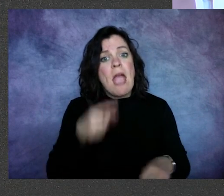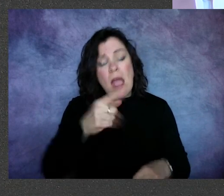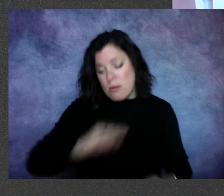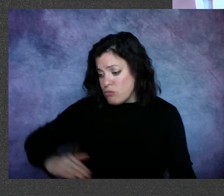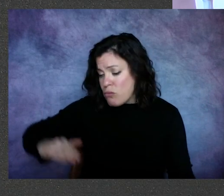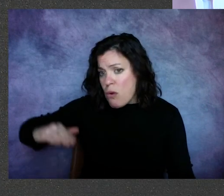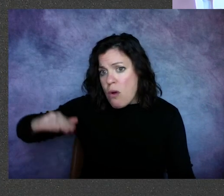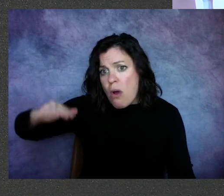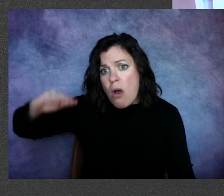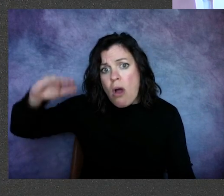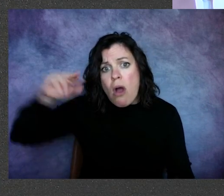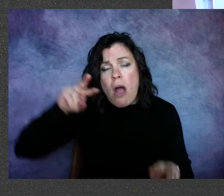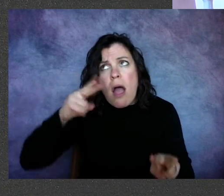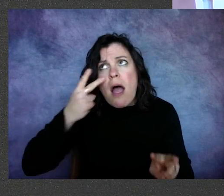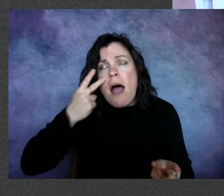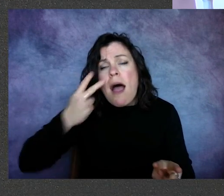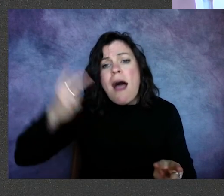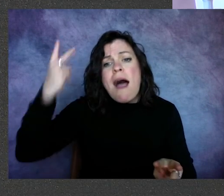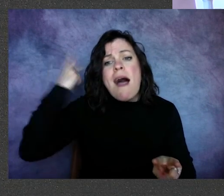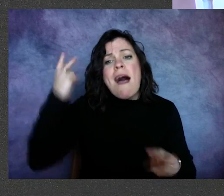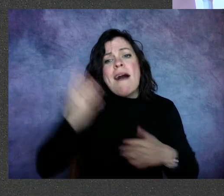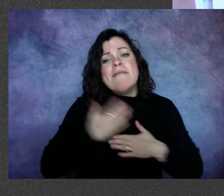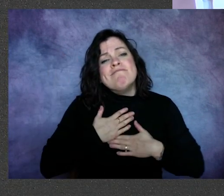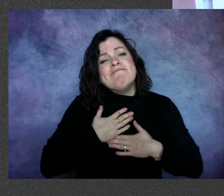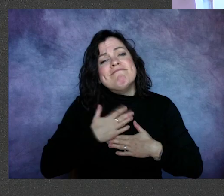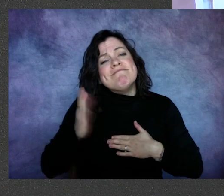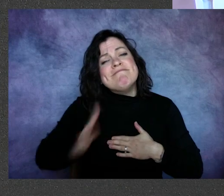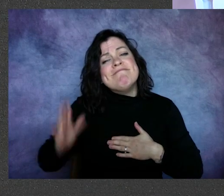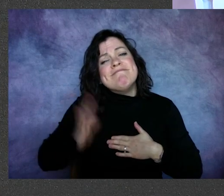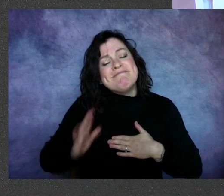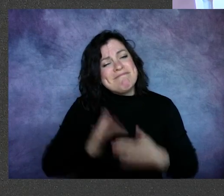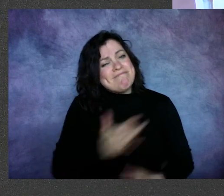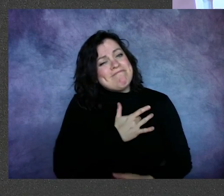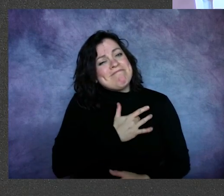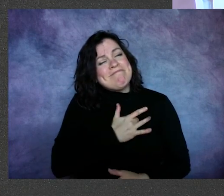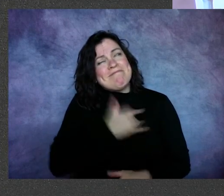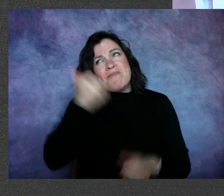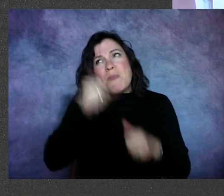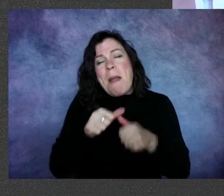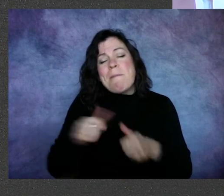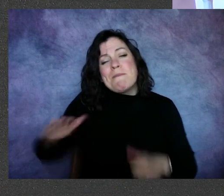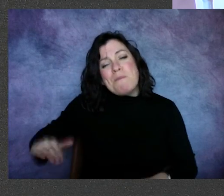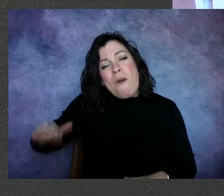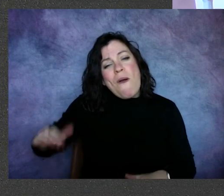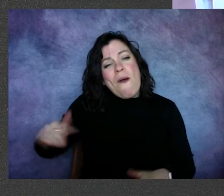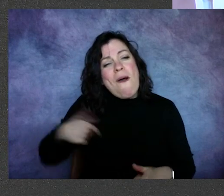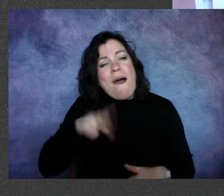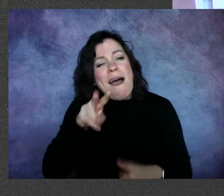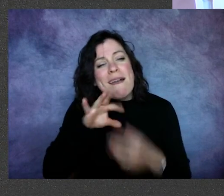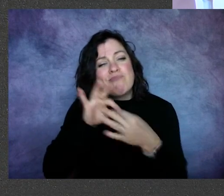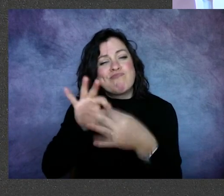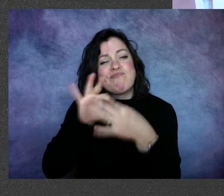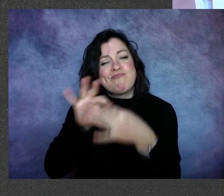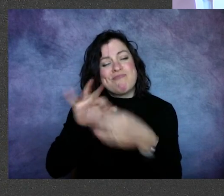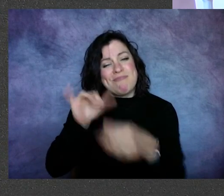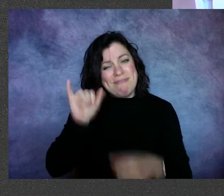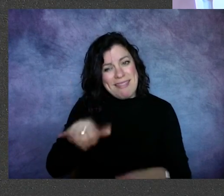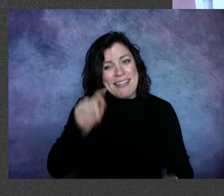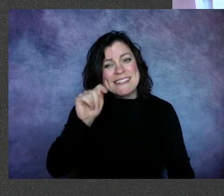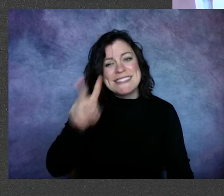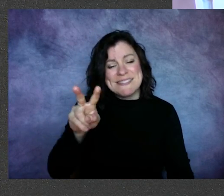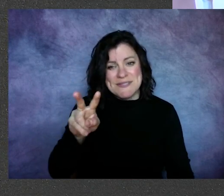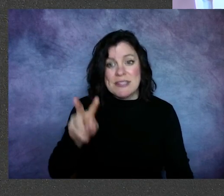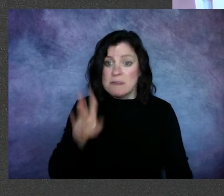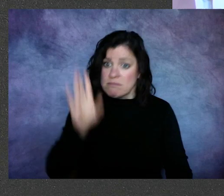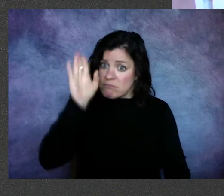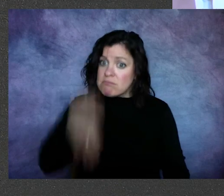just like everybody else. But some things just stay with you forever. You are always just right, just the way you are,